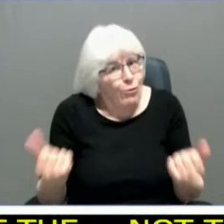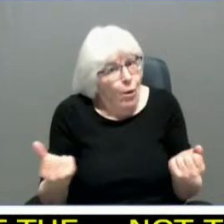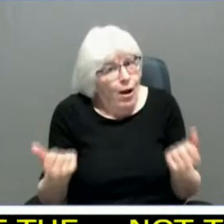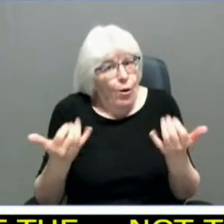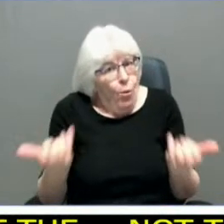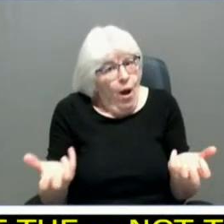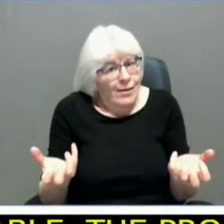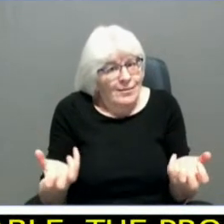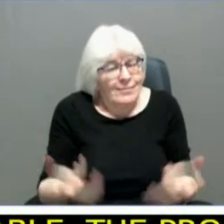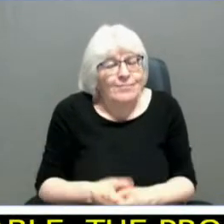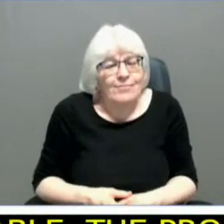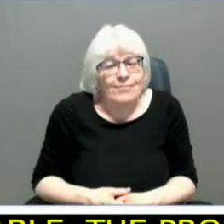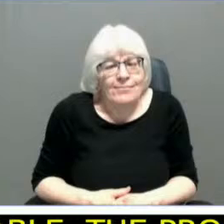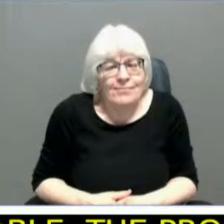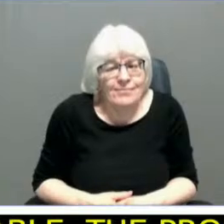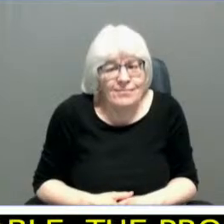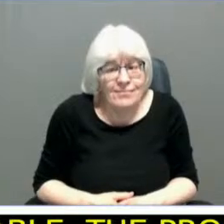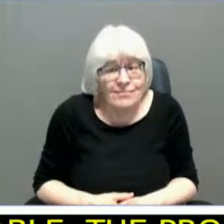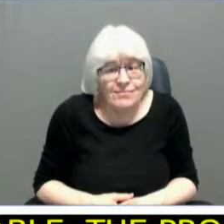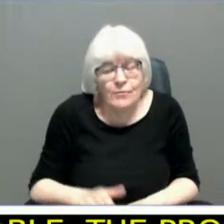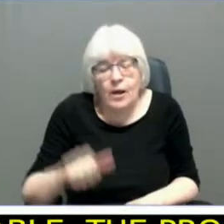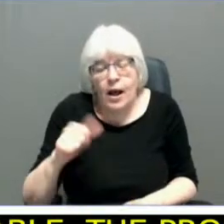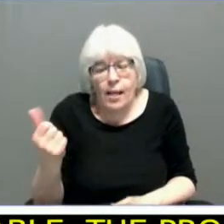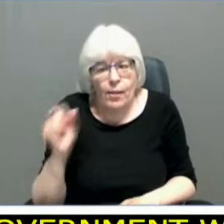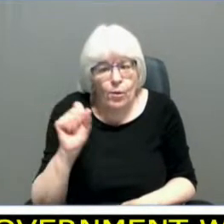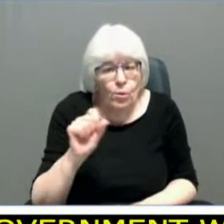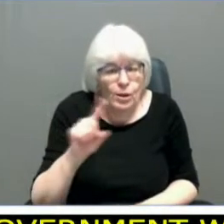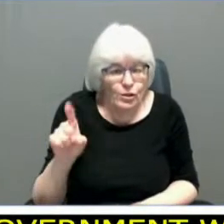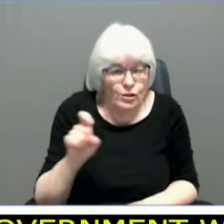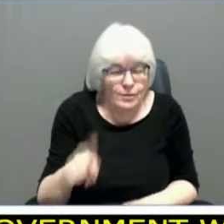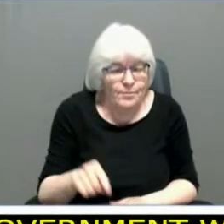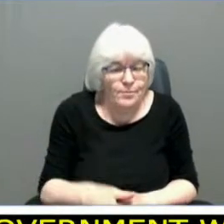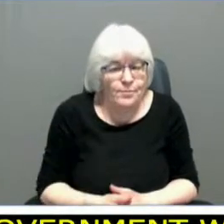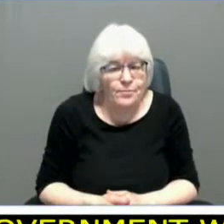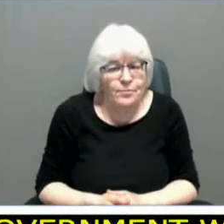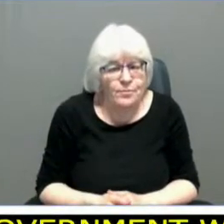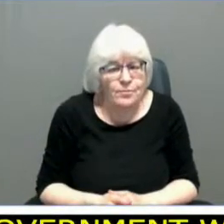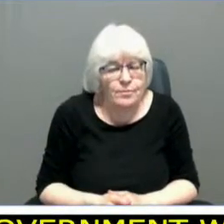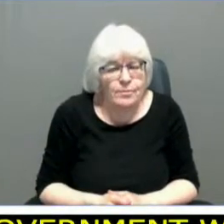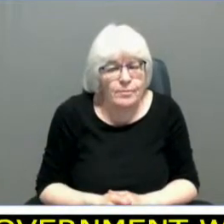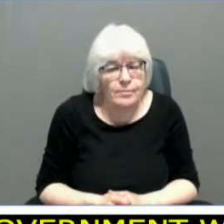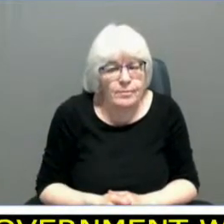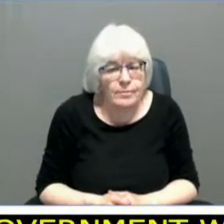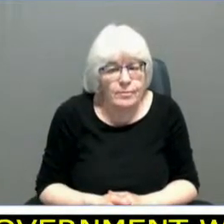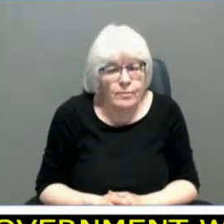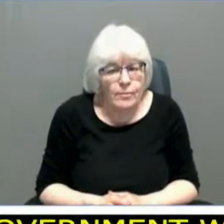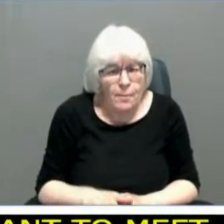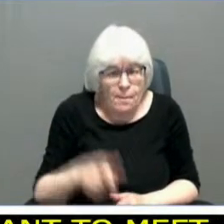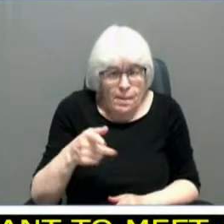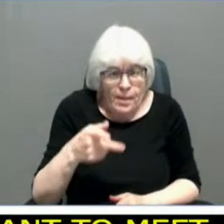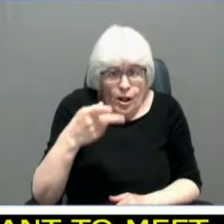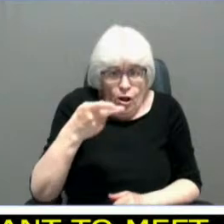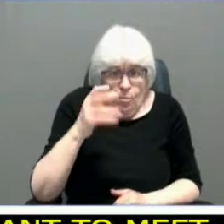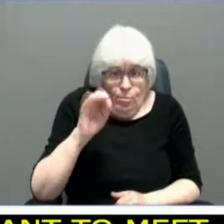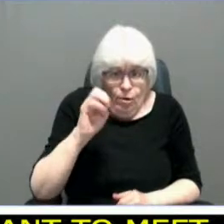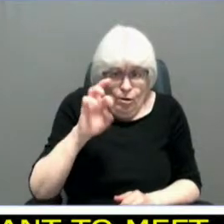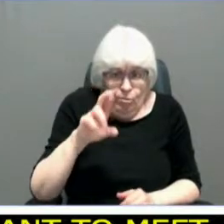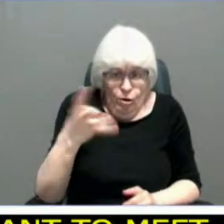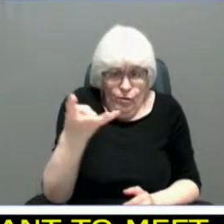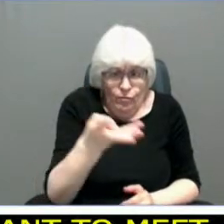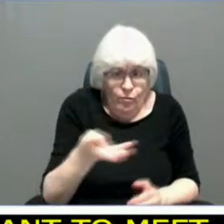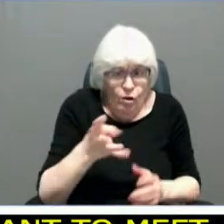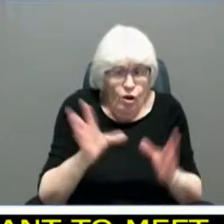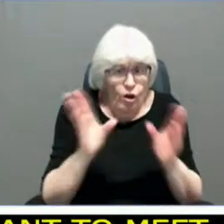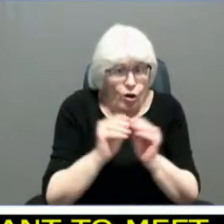Adam, do you have a follow-up? Yes, please. Premiers, you last met in March when you emerged with a proposal